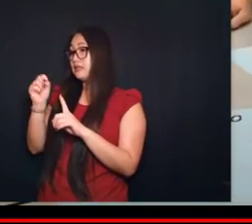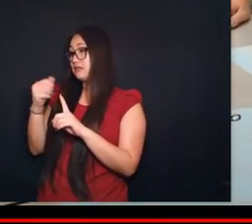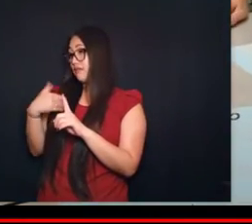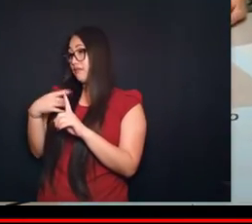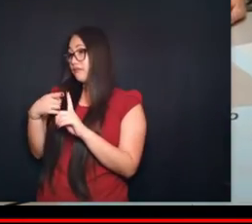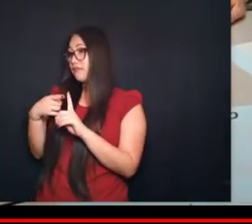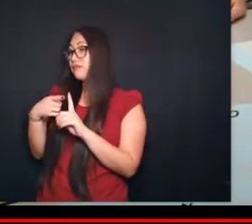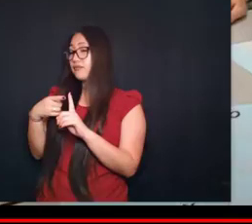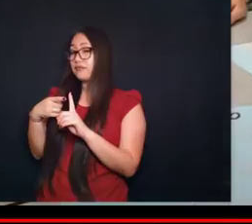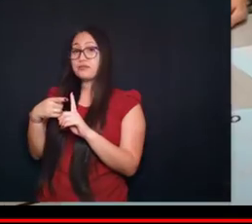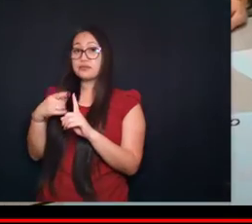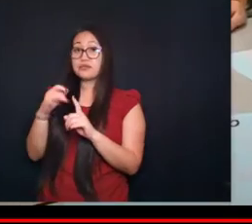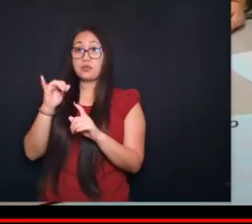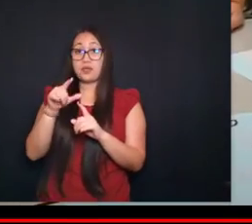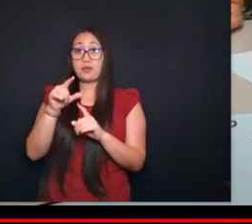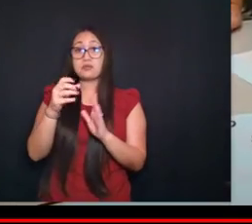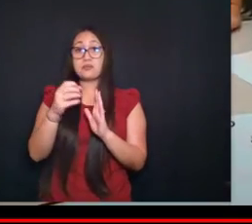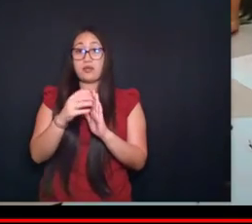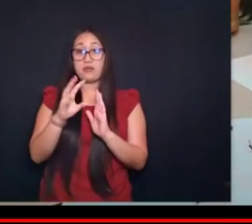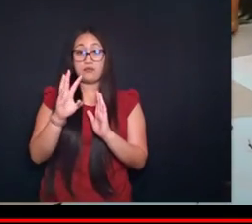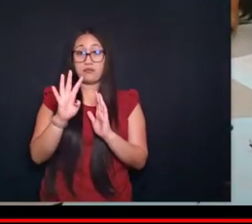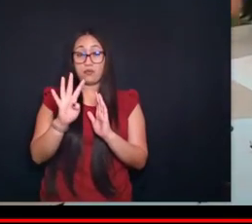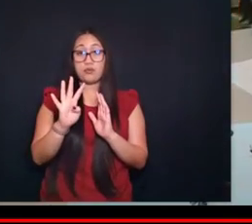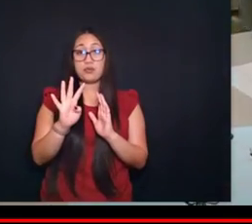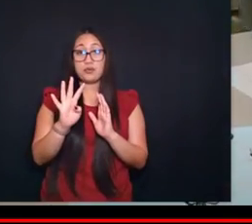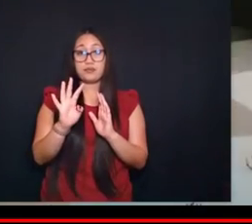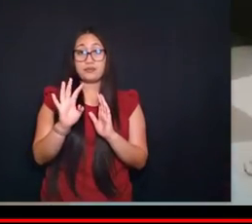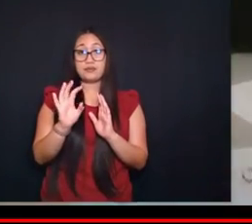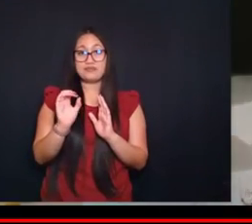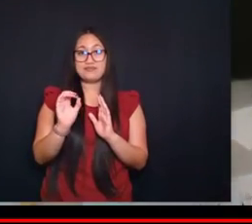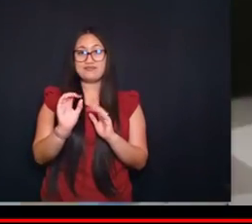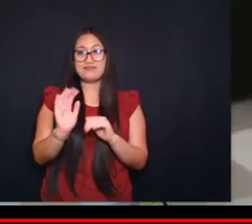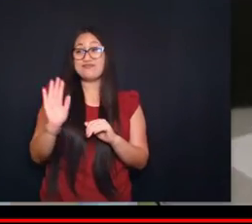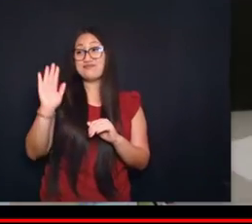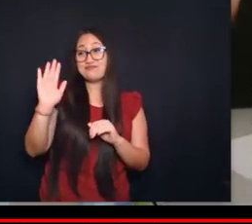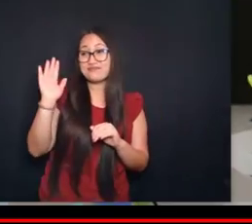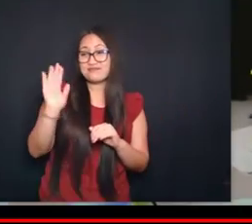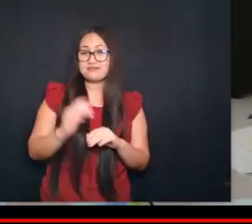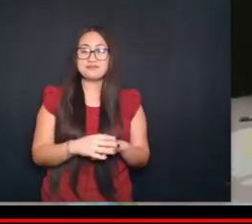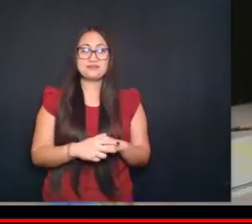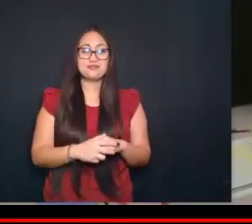it. Right here. Like all insects. Graham, give me 5.